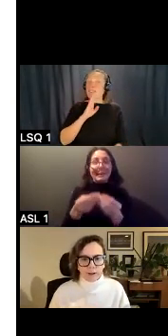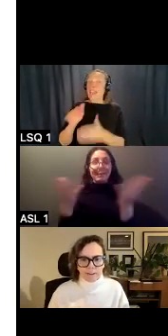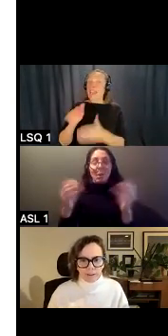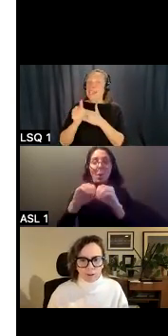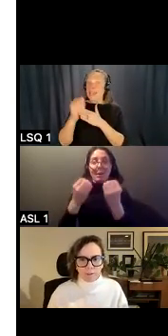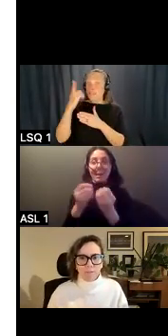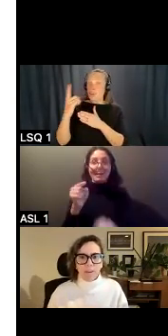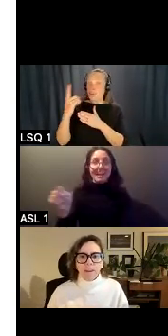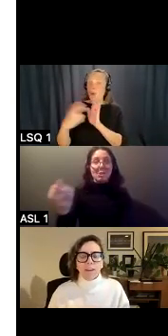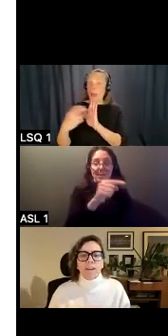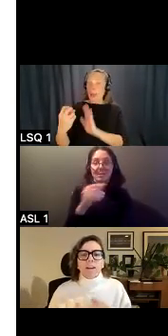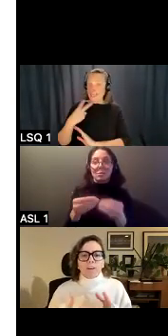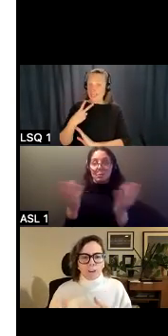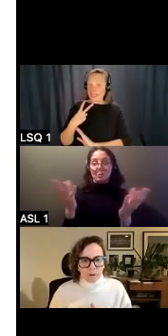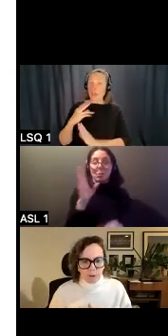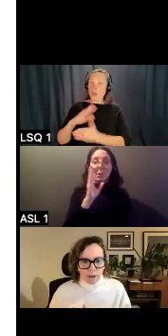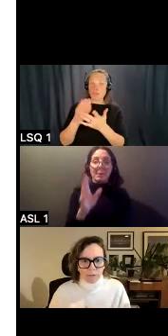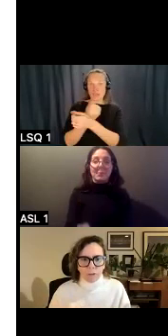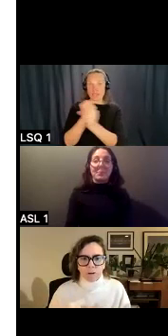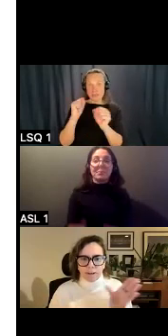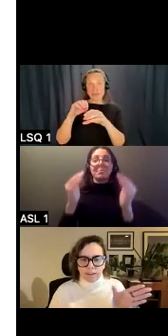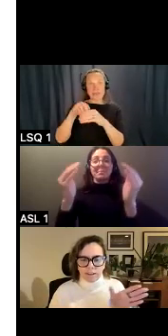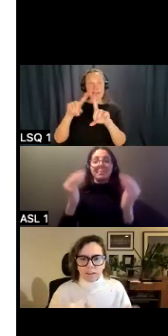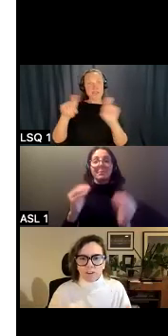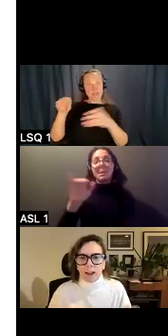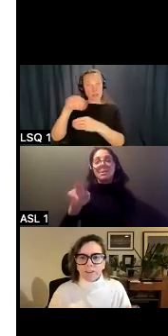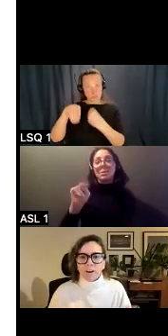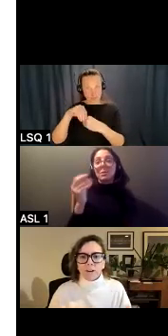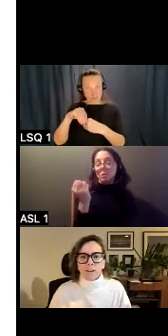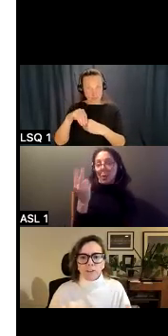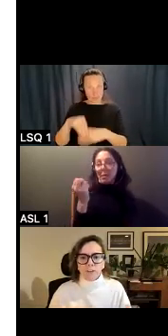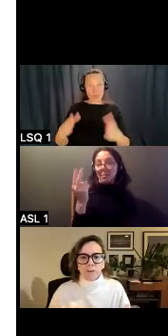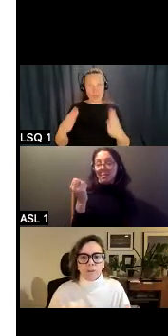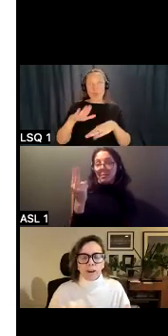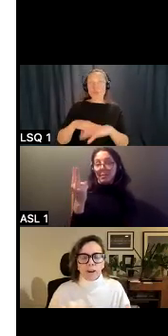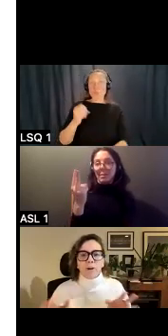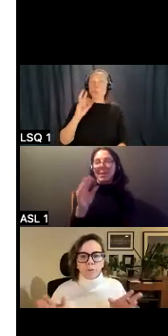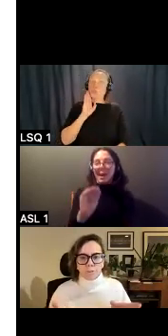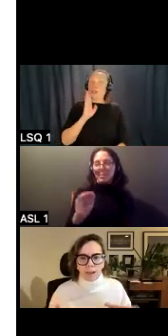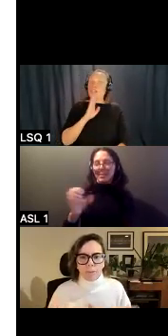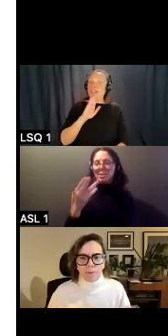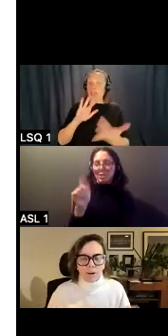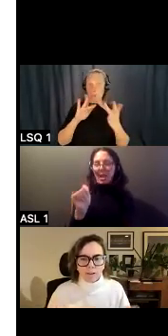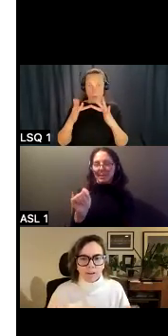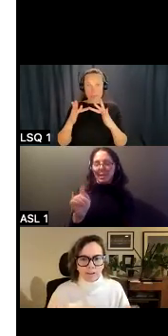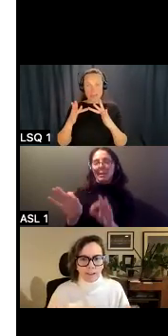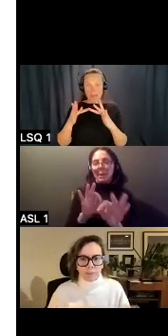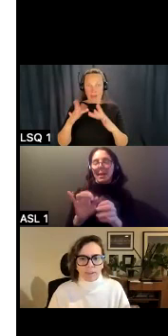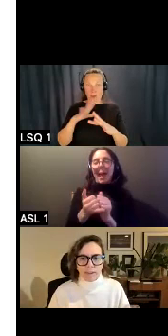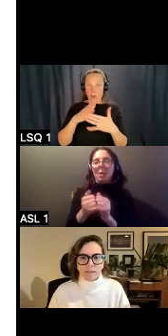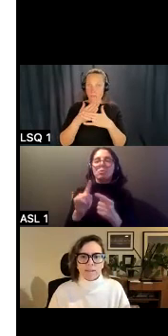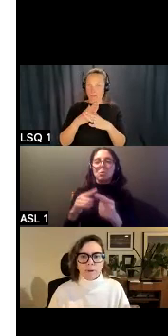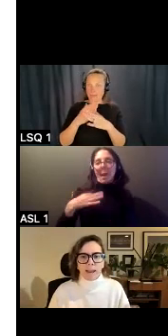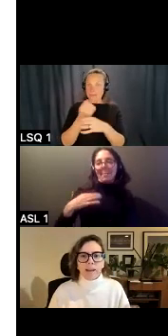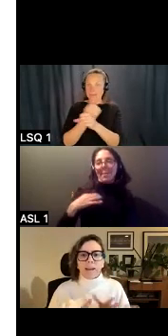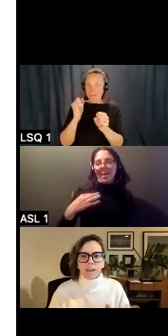your organization. January 12th, you've got the dates in the chat, are the two how to apply webinars that are taking